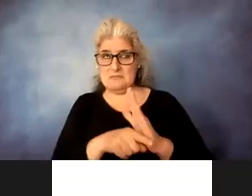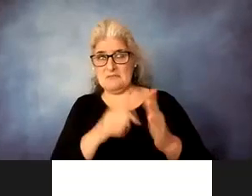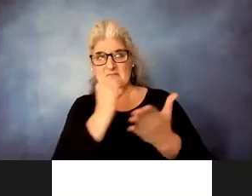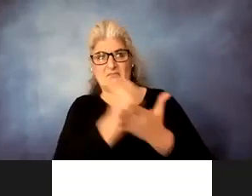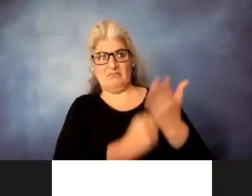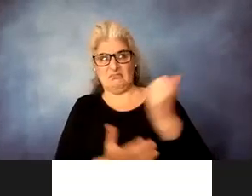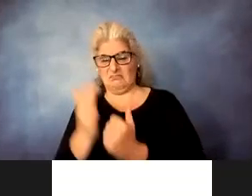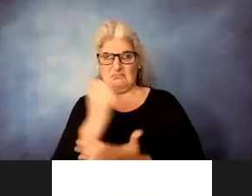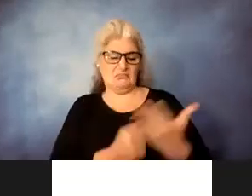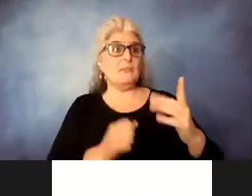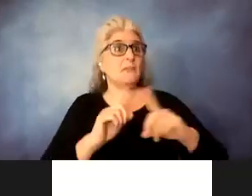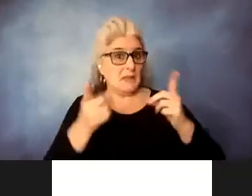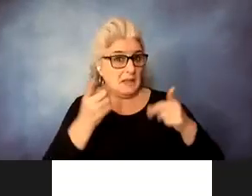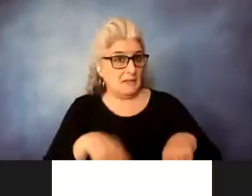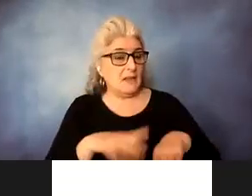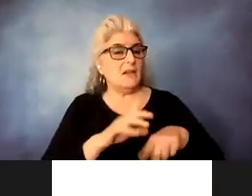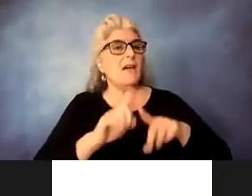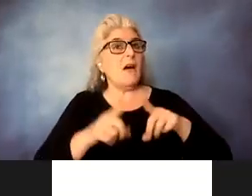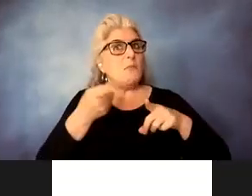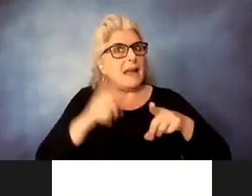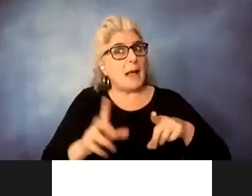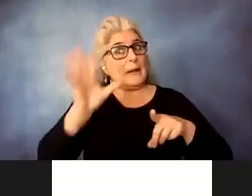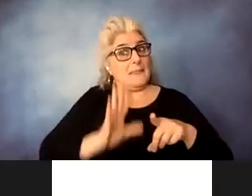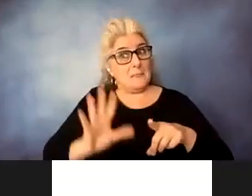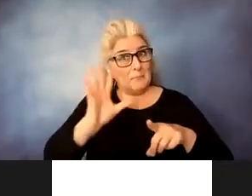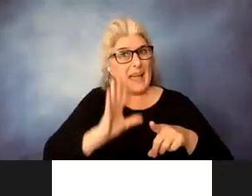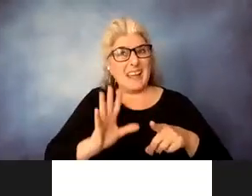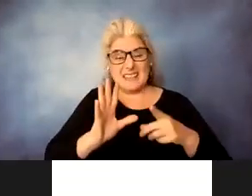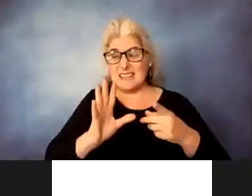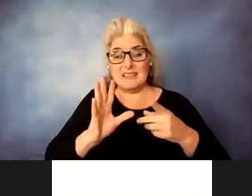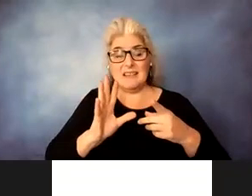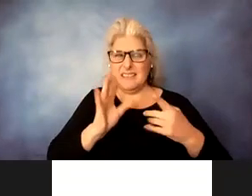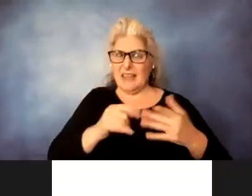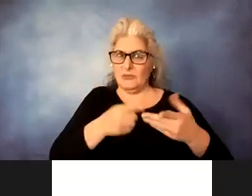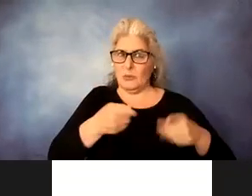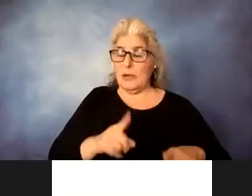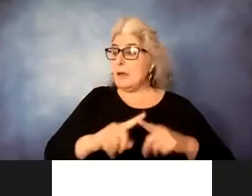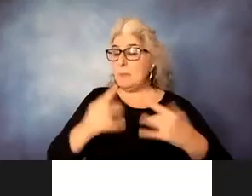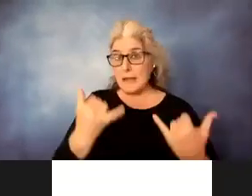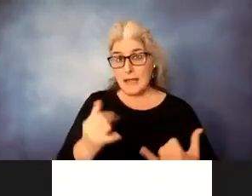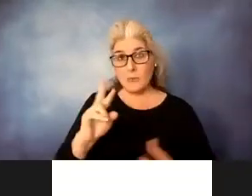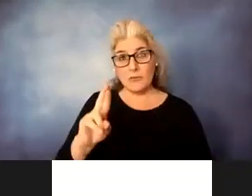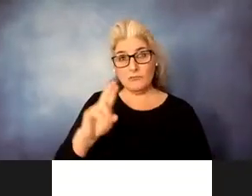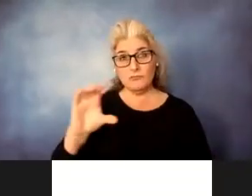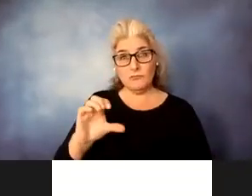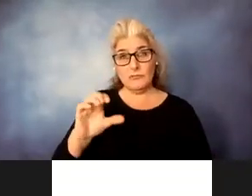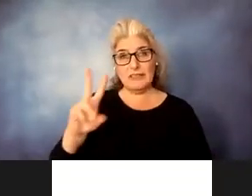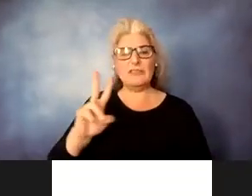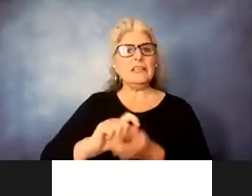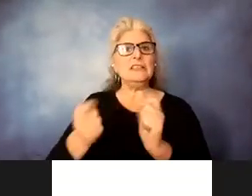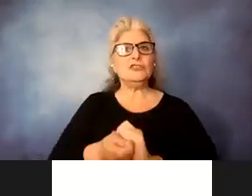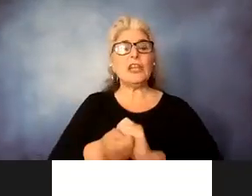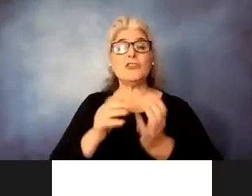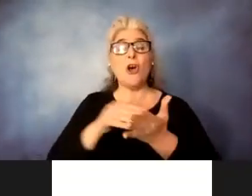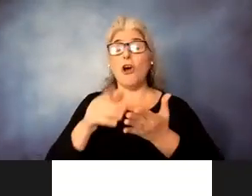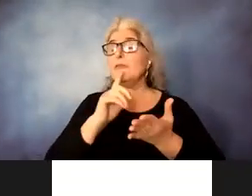actually what they're doing, but they've endorsed one another. They'll say, vote for me first, but vote for my colleague for second. Or